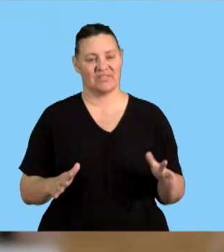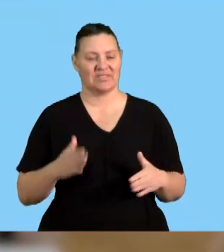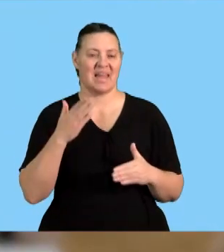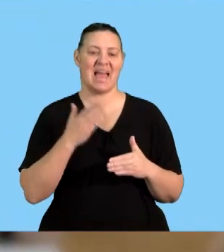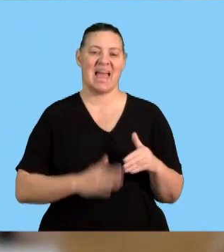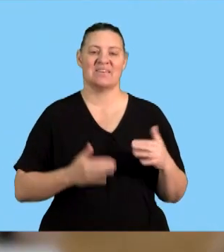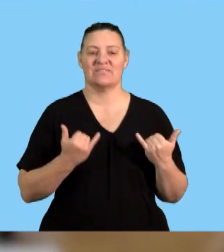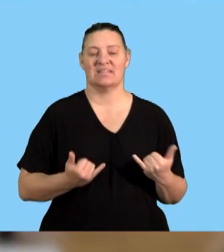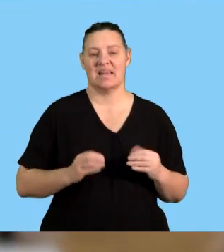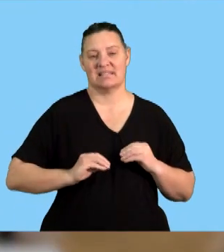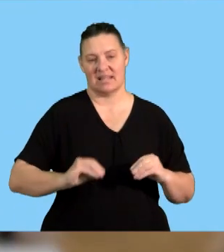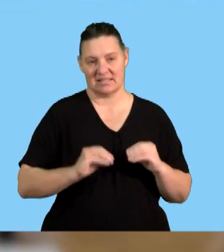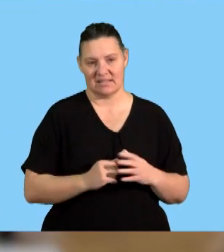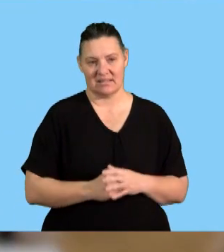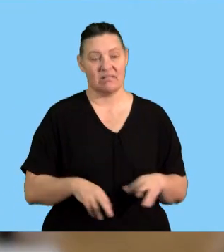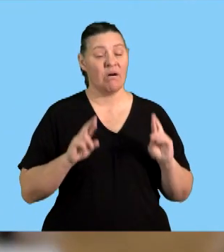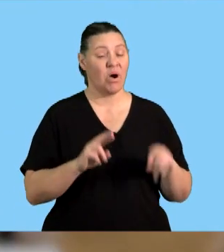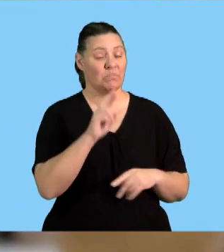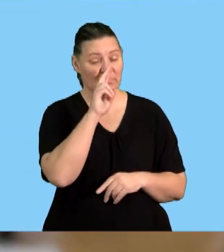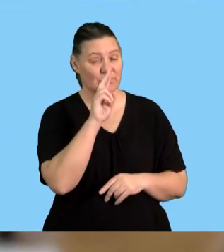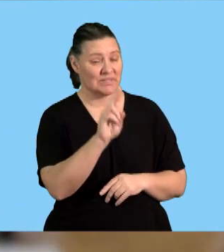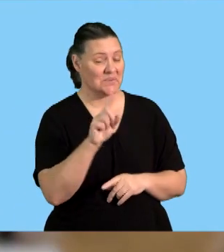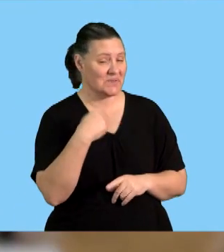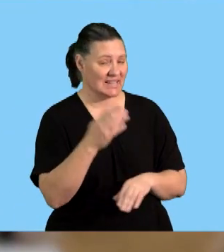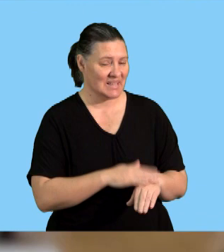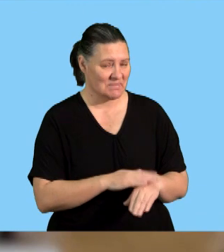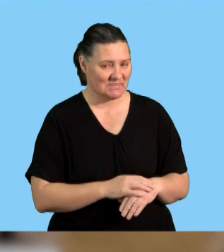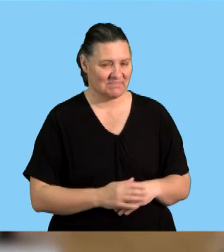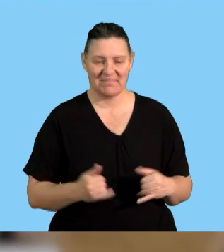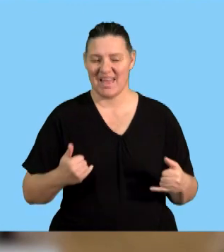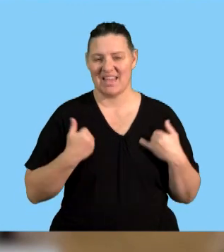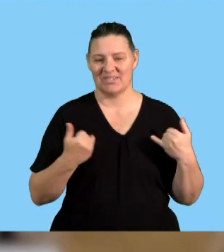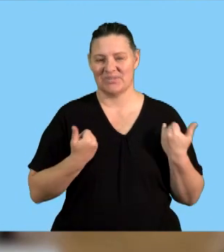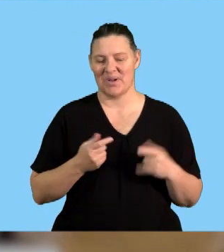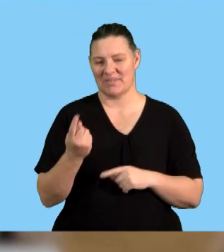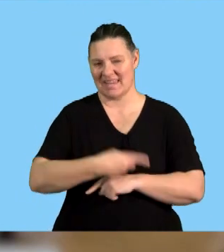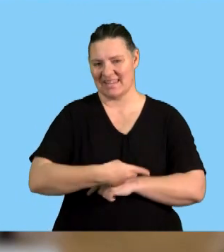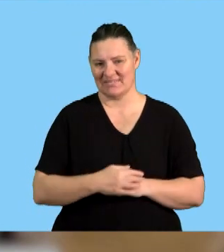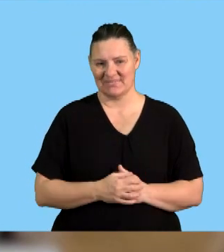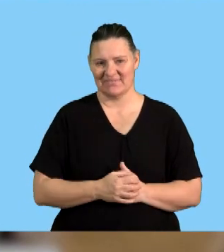And that brings us to the end of today's lesson. I hope to see you next